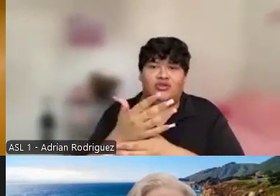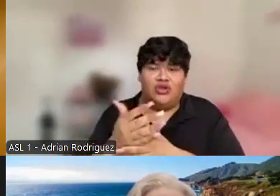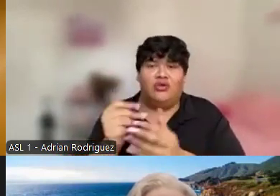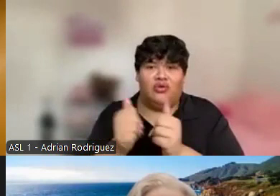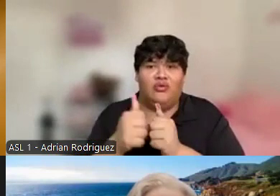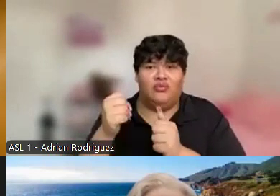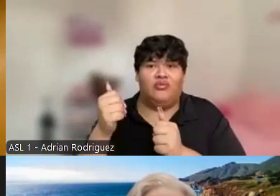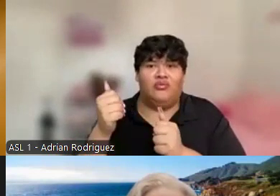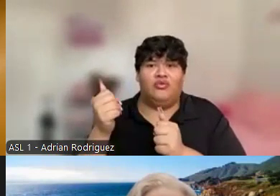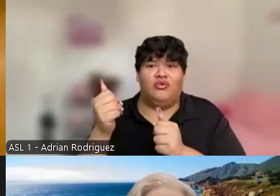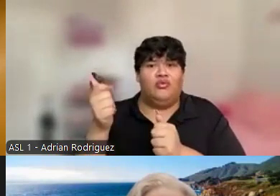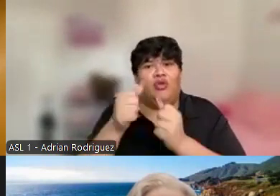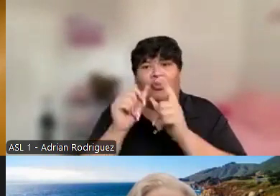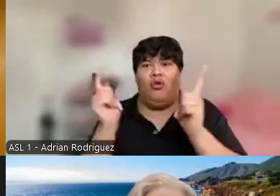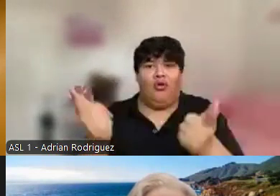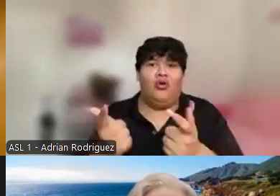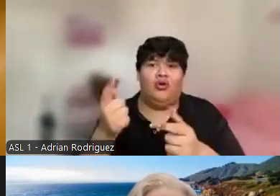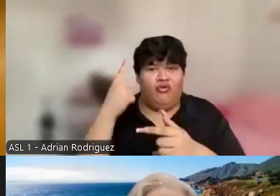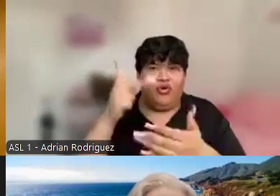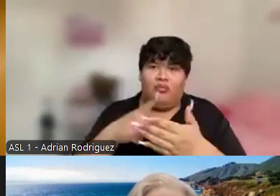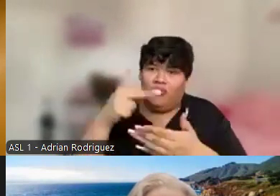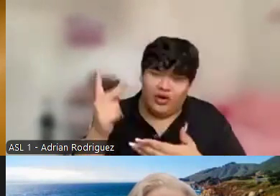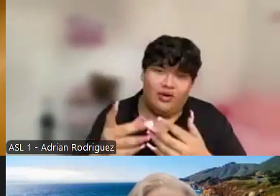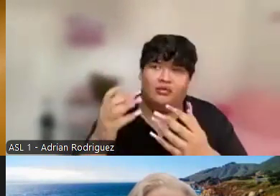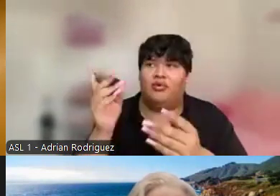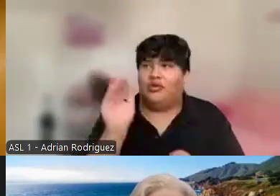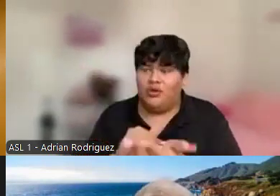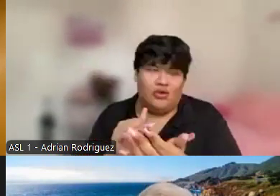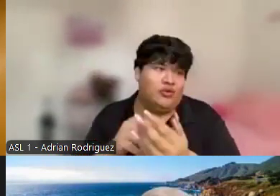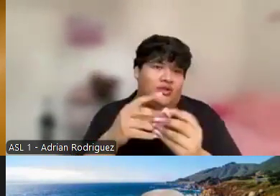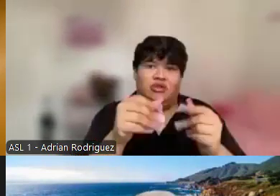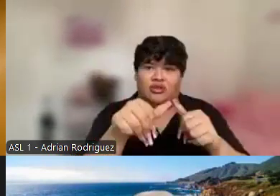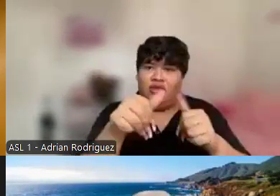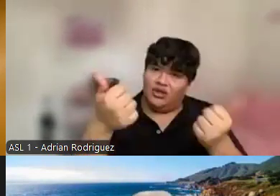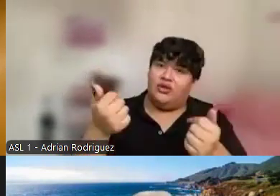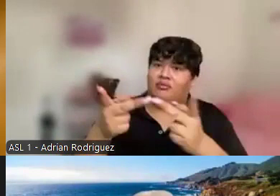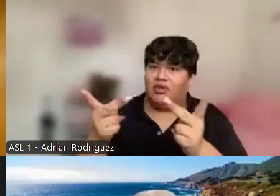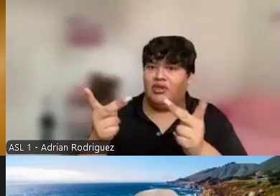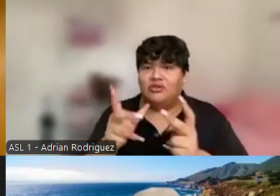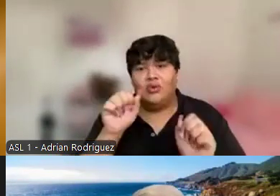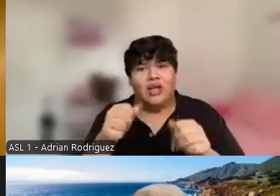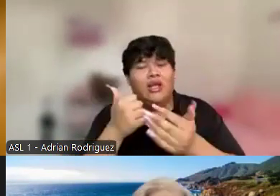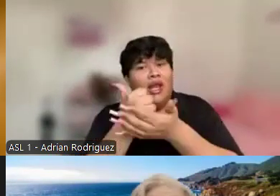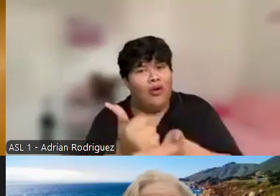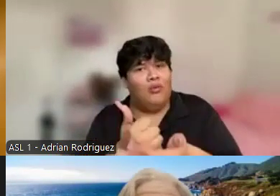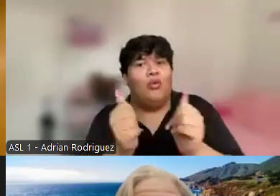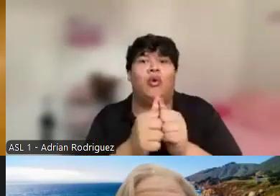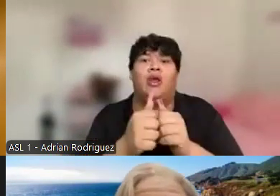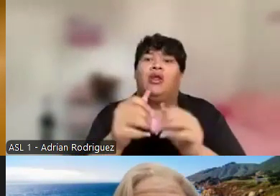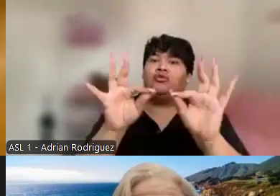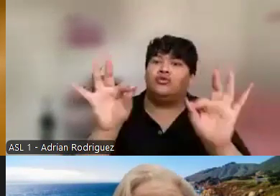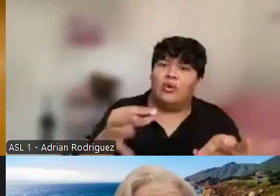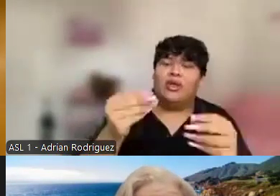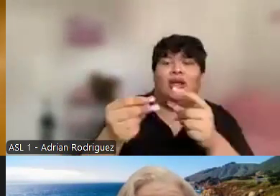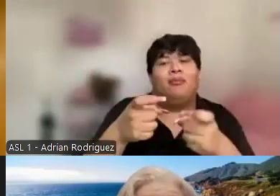to everyone, to primary care physicians and other folks that can help with screening and